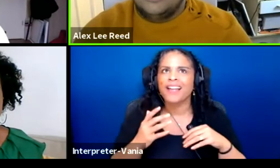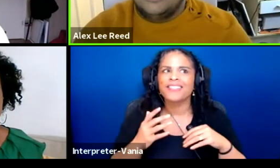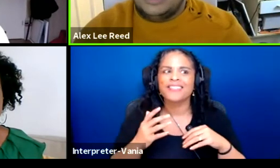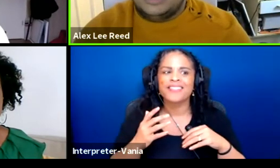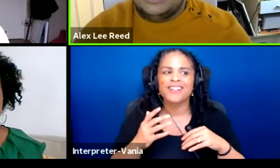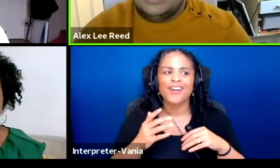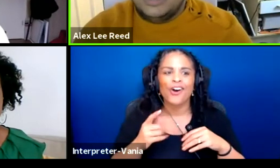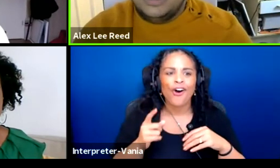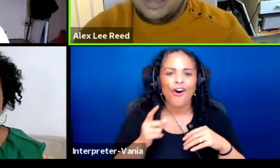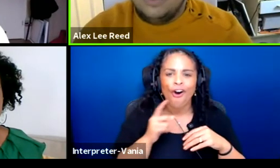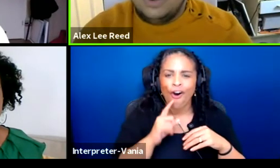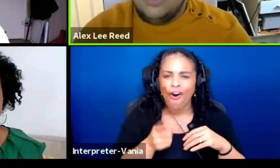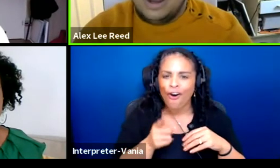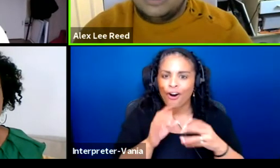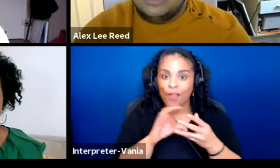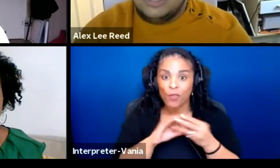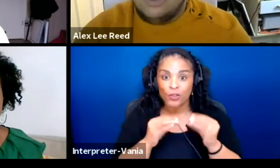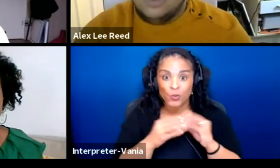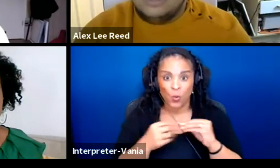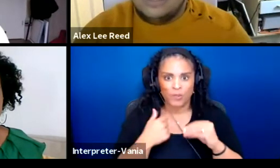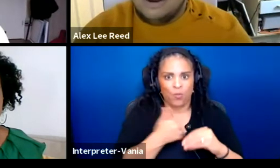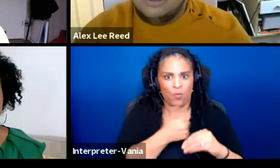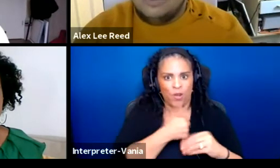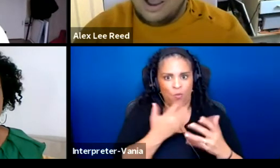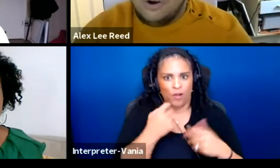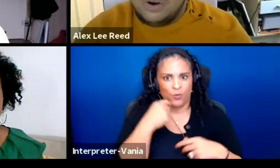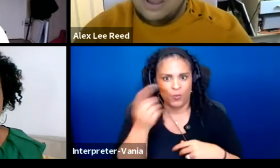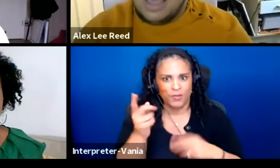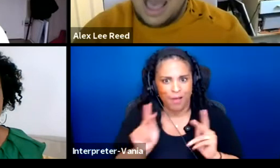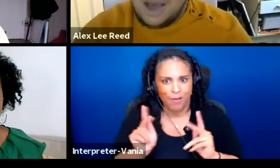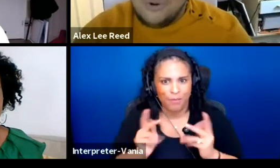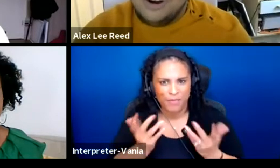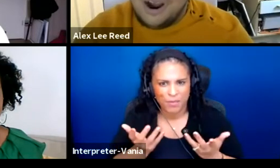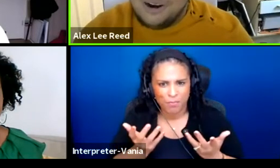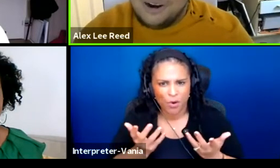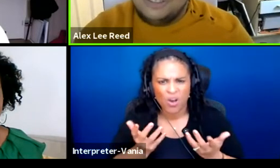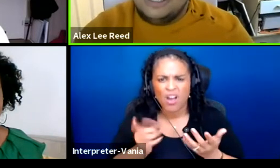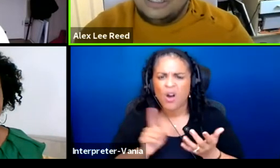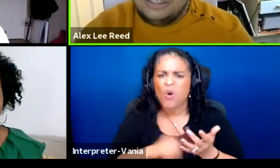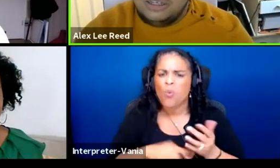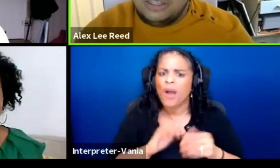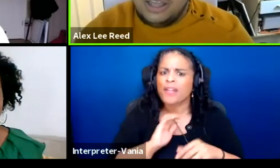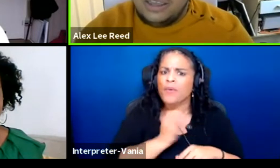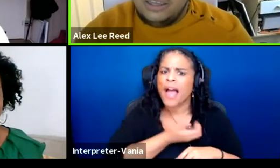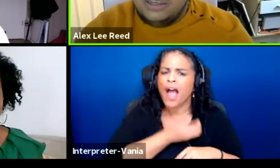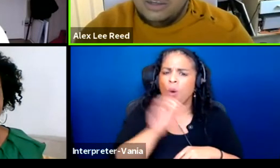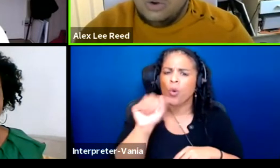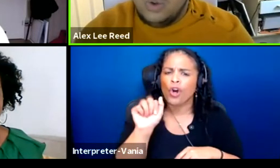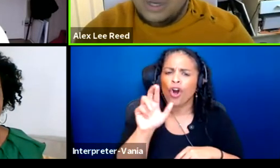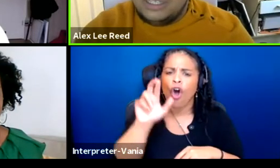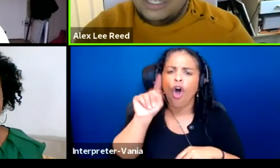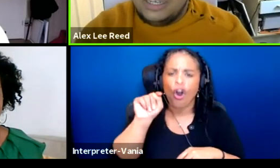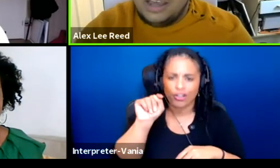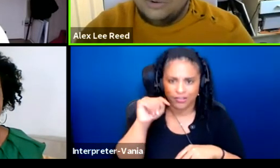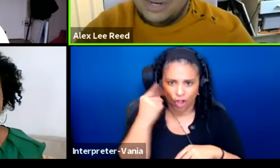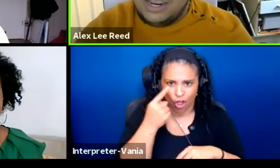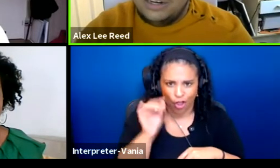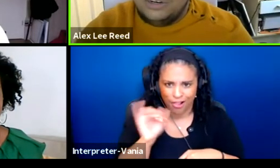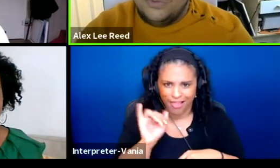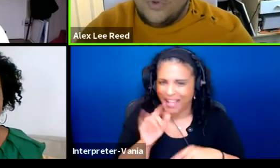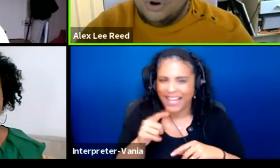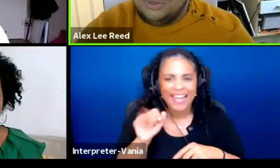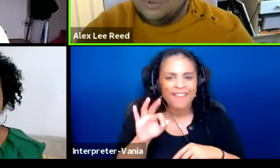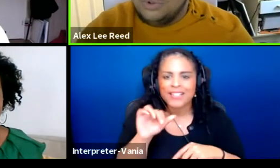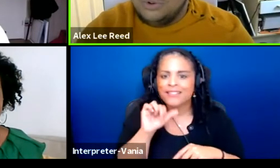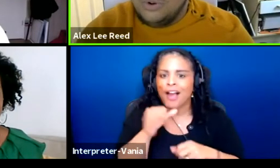what are the stories that we want to tell? What does our art look like when it's not